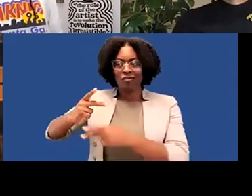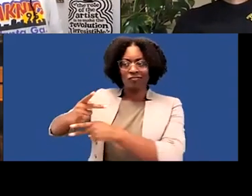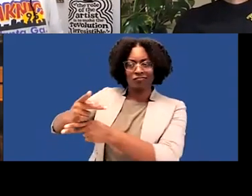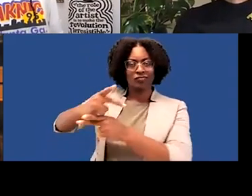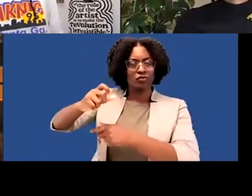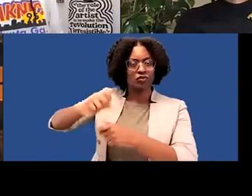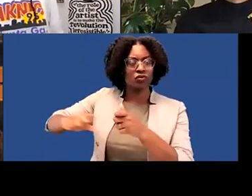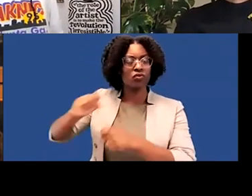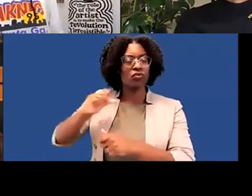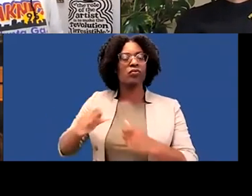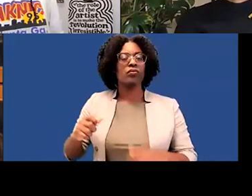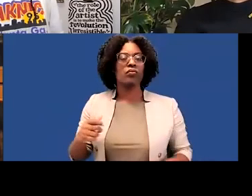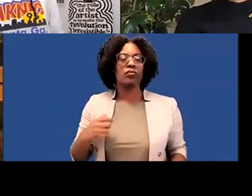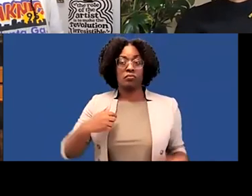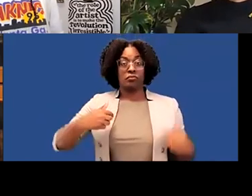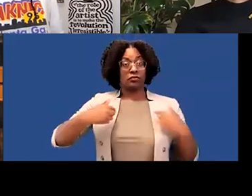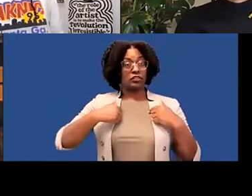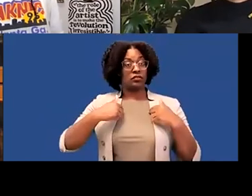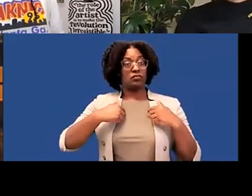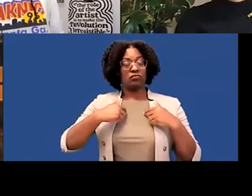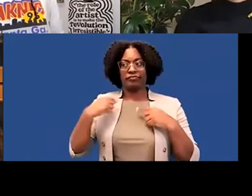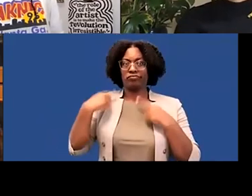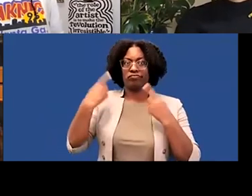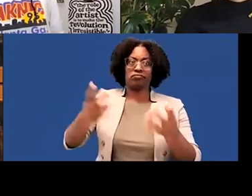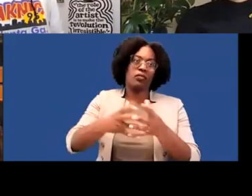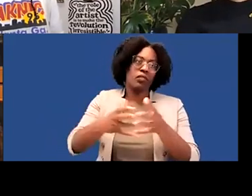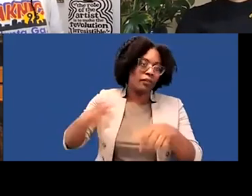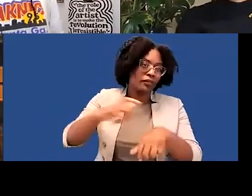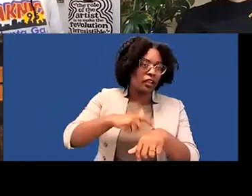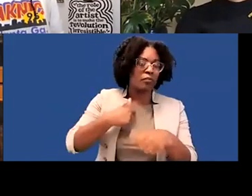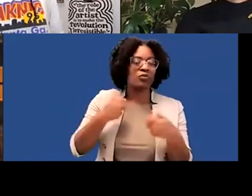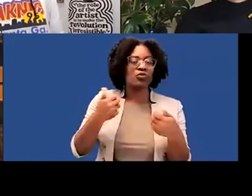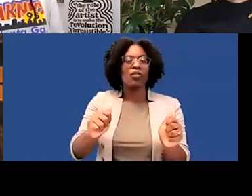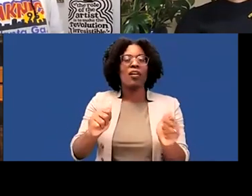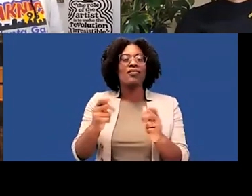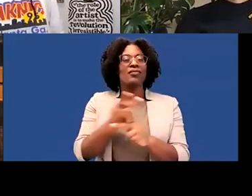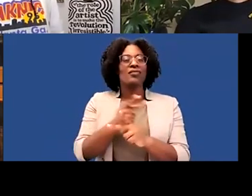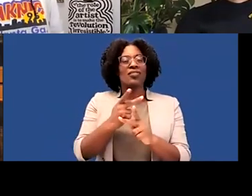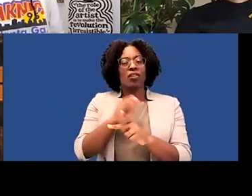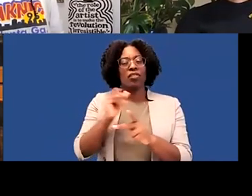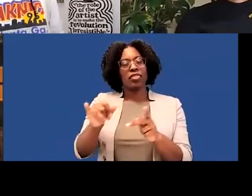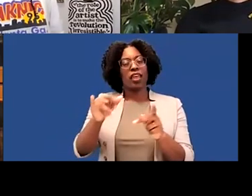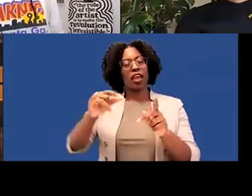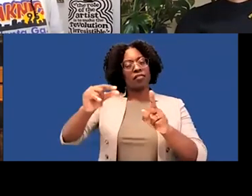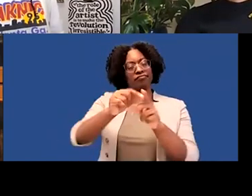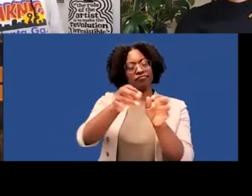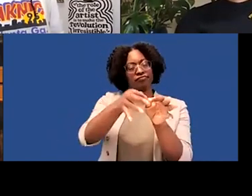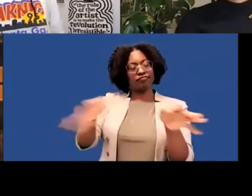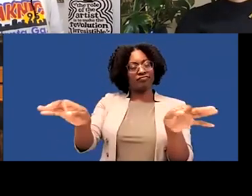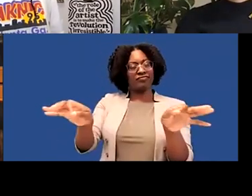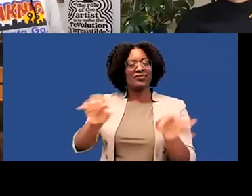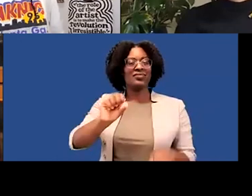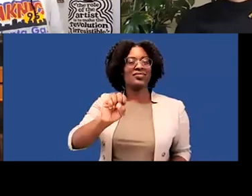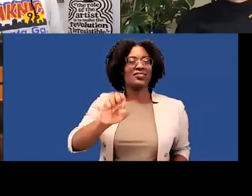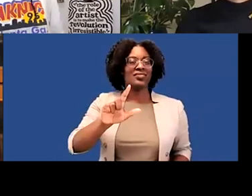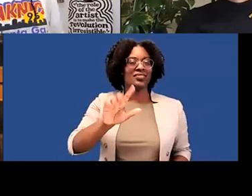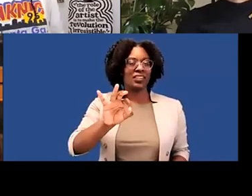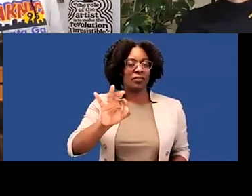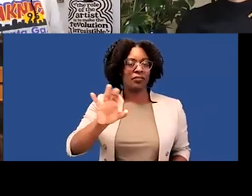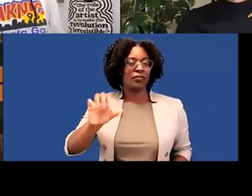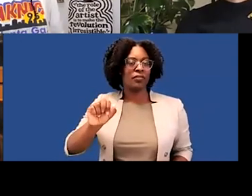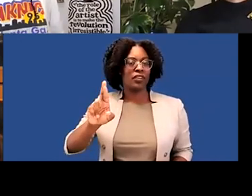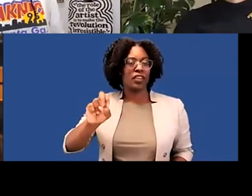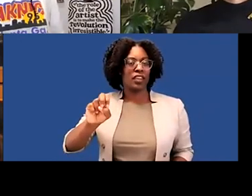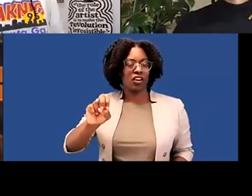I've spent so much time trying to figure out how to replace self-care in my lexicon, because it has been co-opted and coerced and totally, you